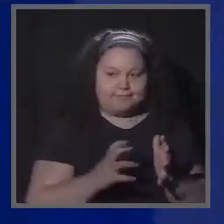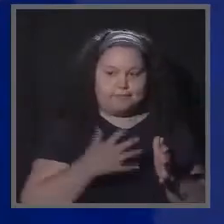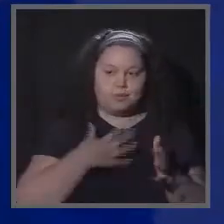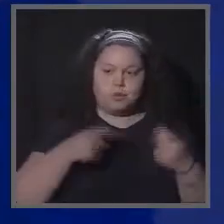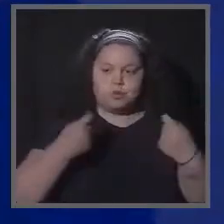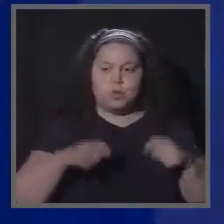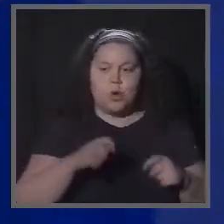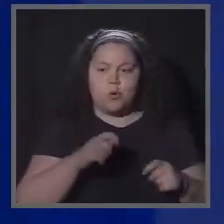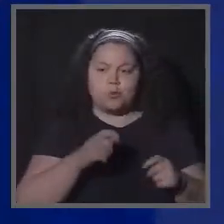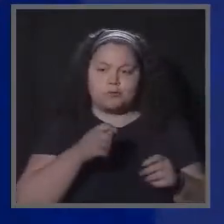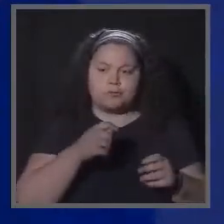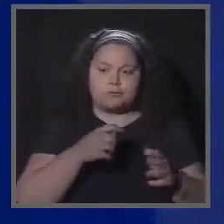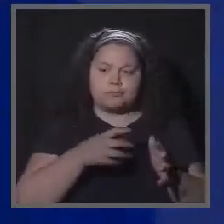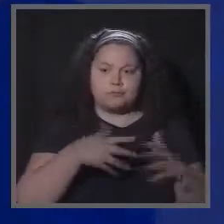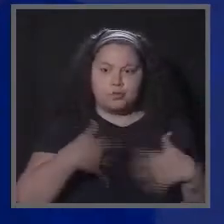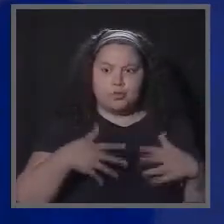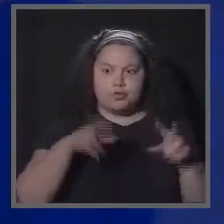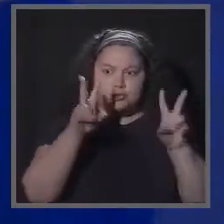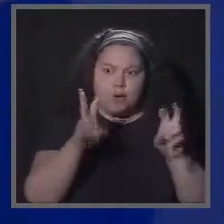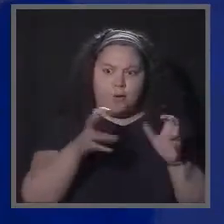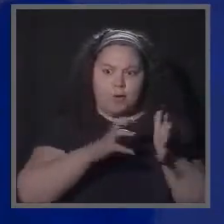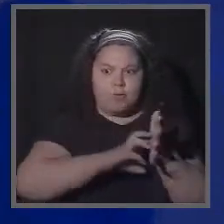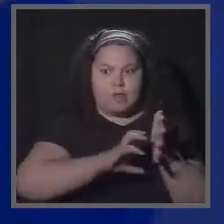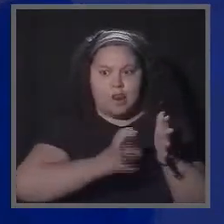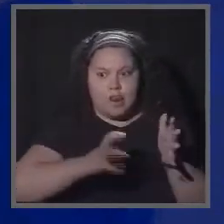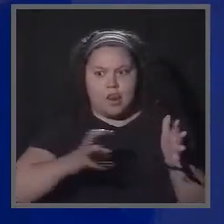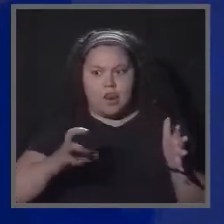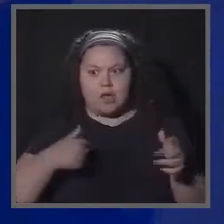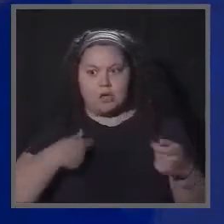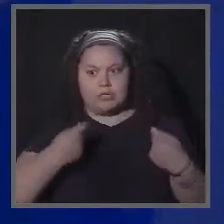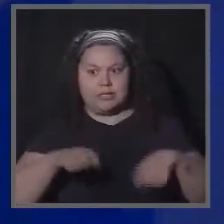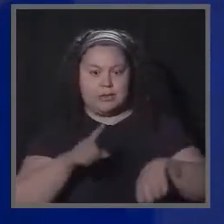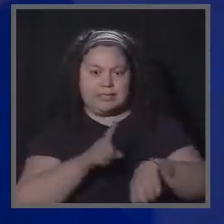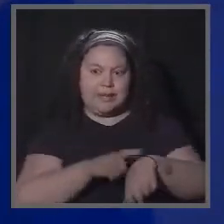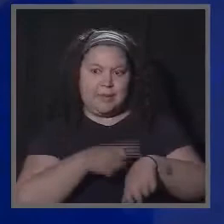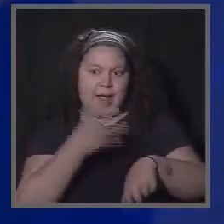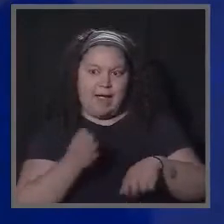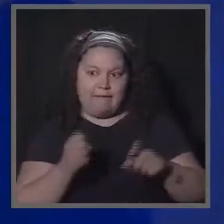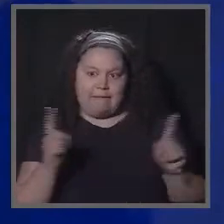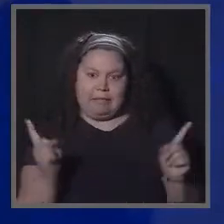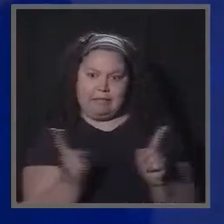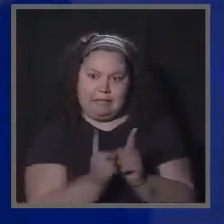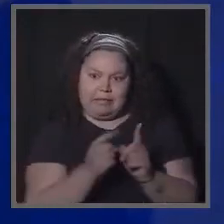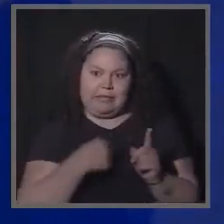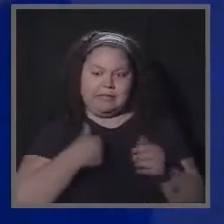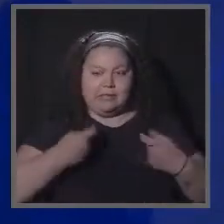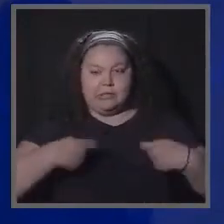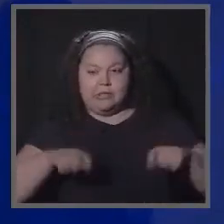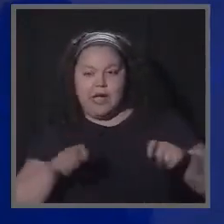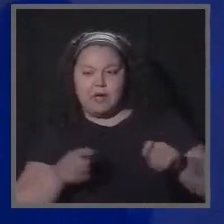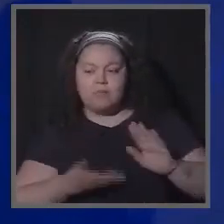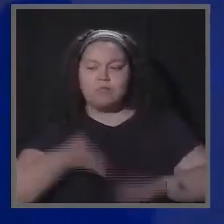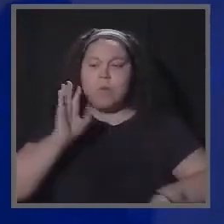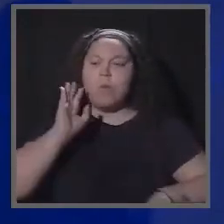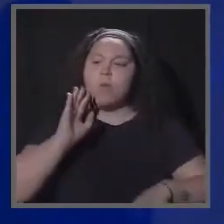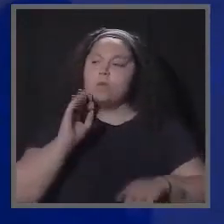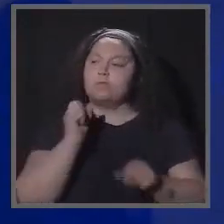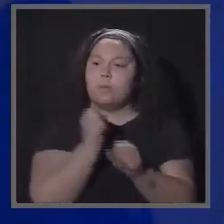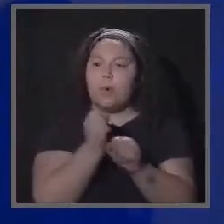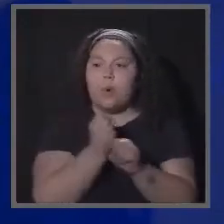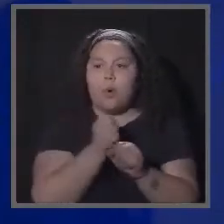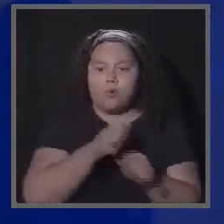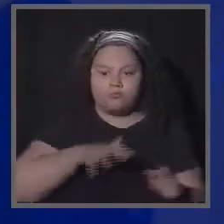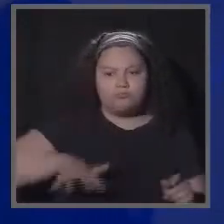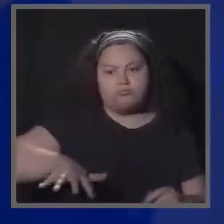As a summary of what we have been doing in our life is complex in just a few minutes. I have